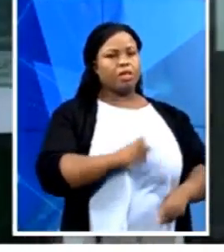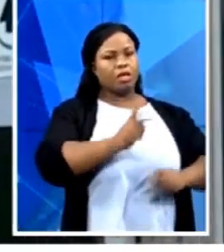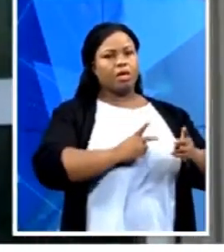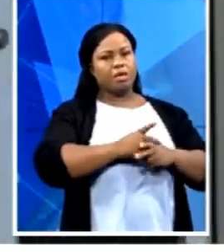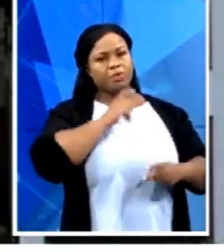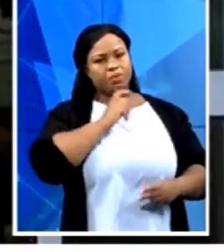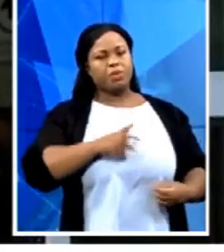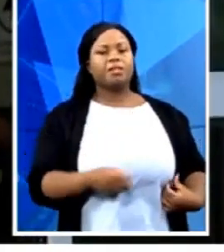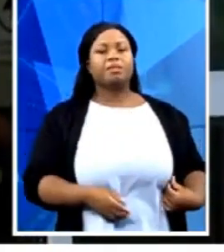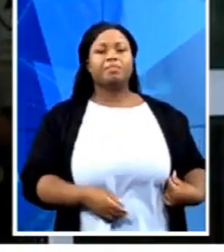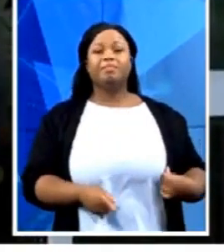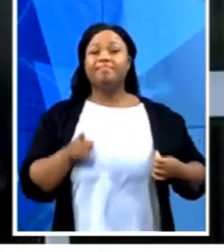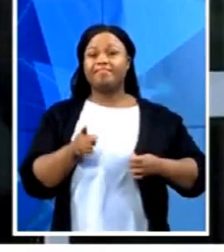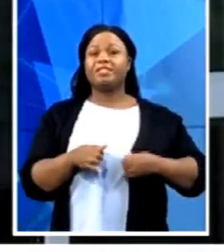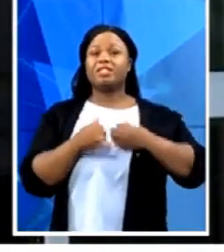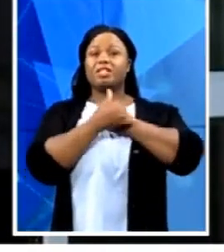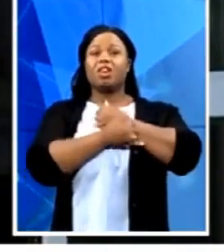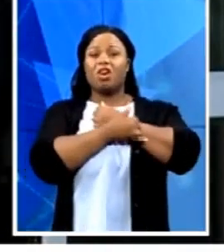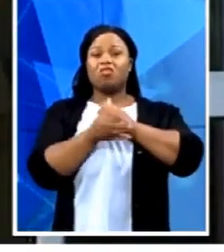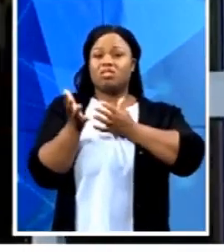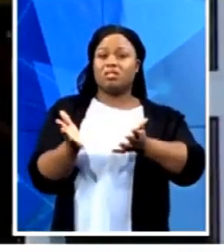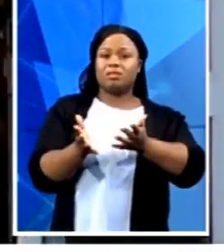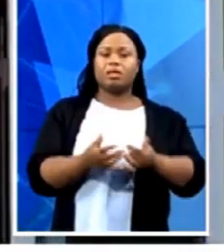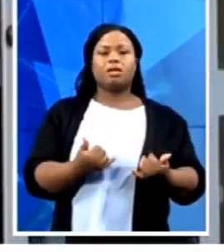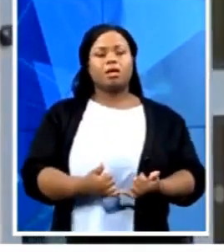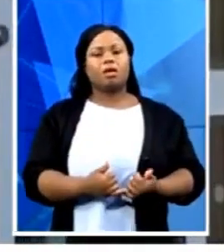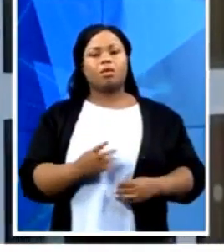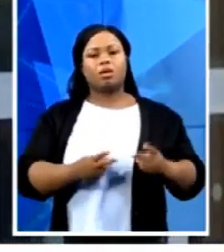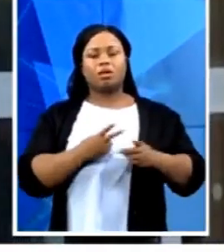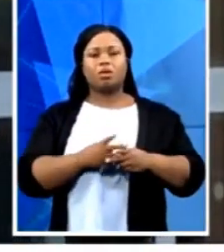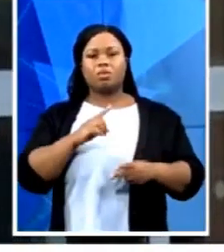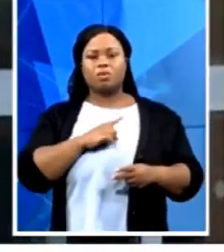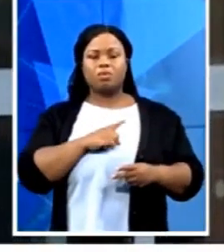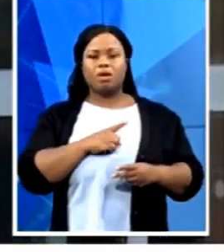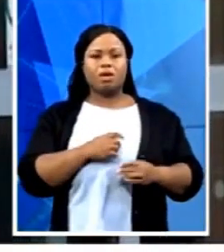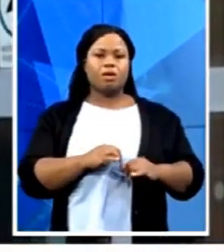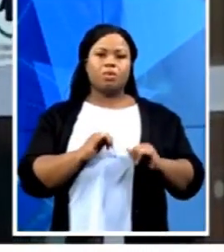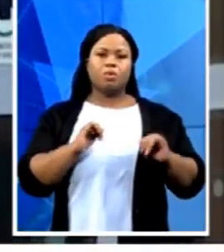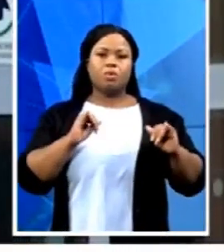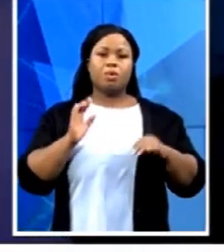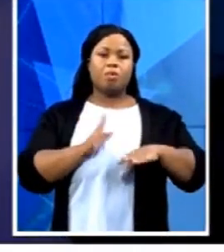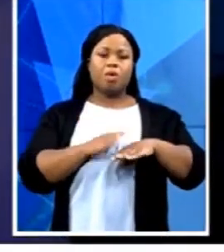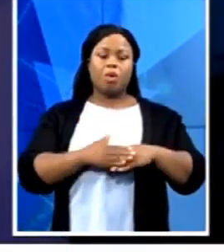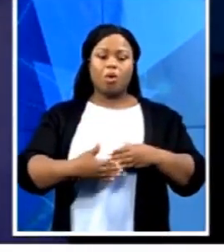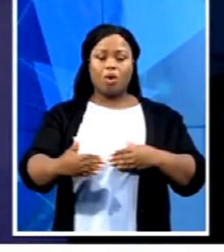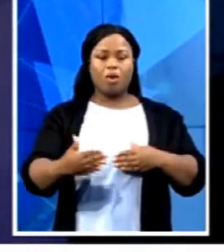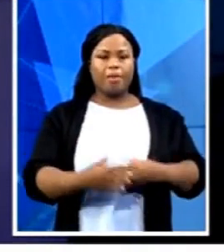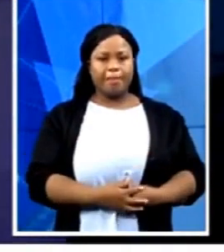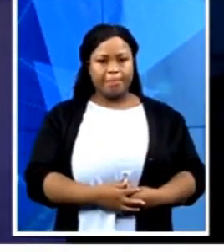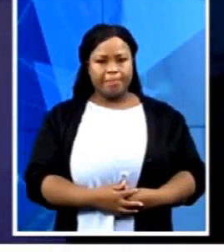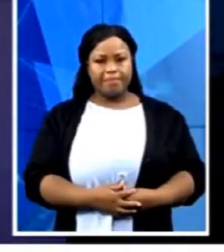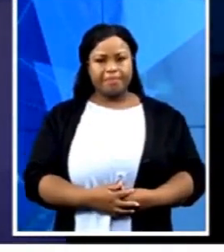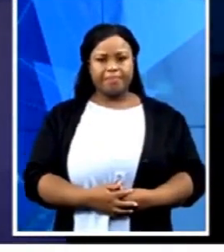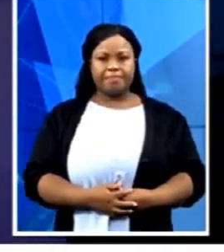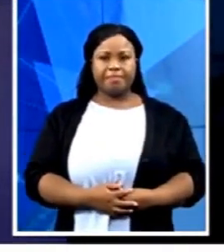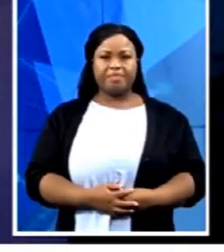particular, braces for an apex in cases in the coming days. Difficult days are ahead for our nation. We're going